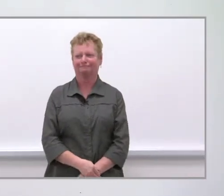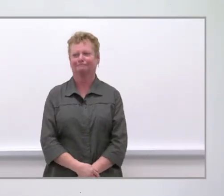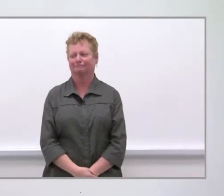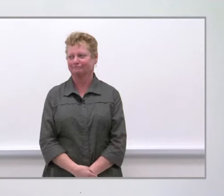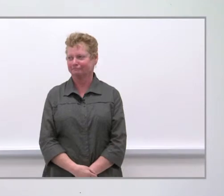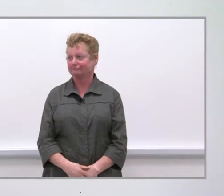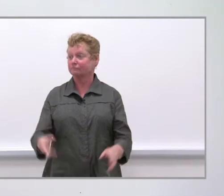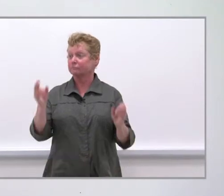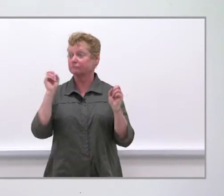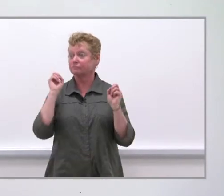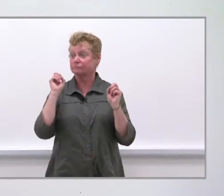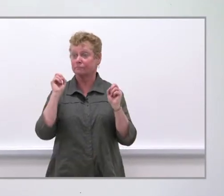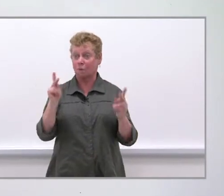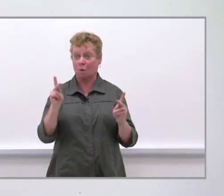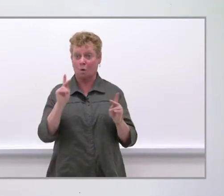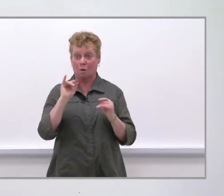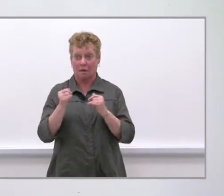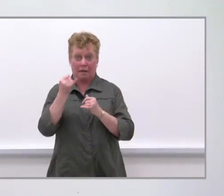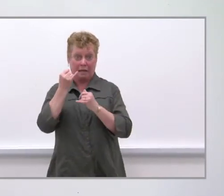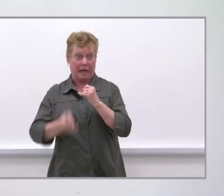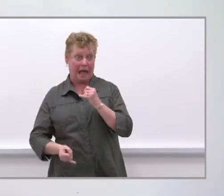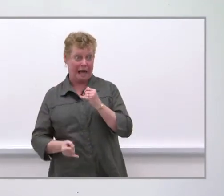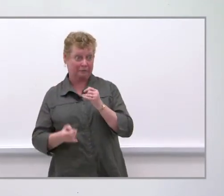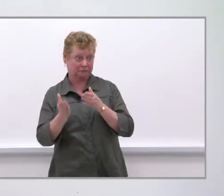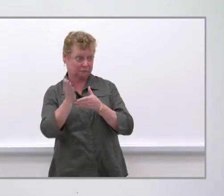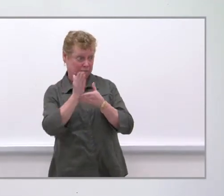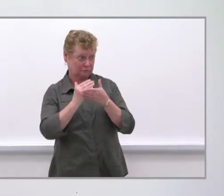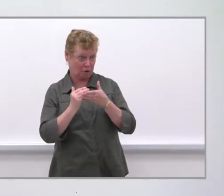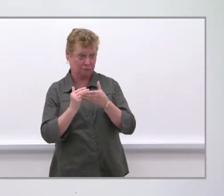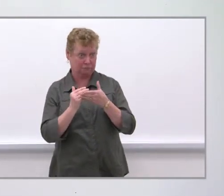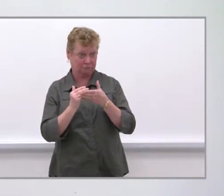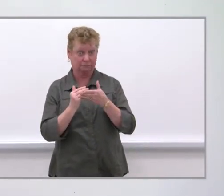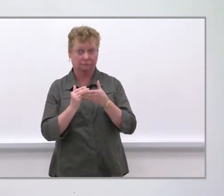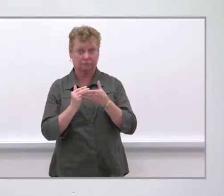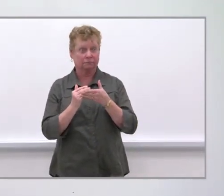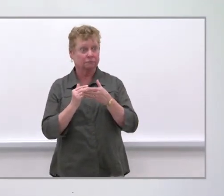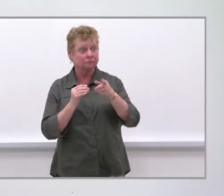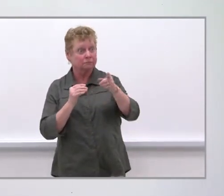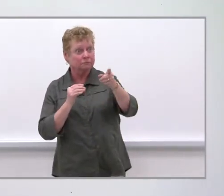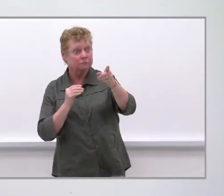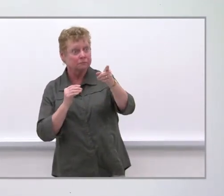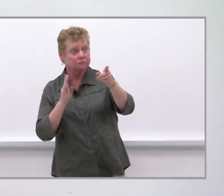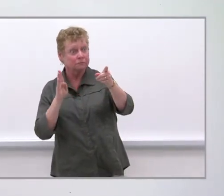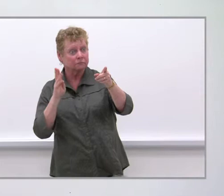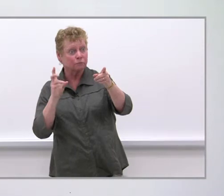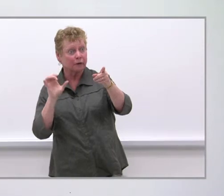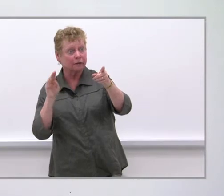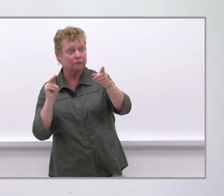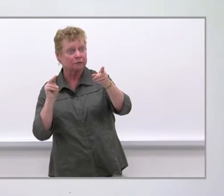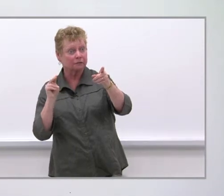Okay, we're going into the last section. Brian, did you want to say something?